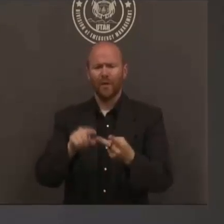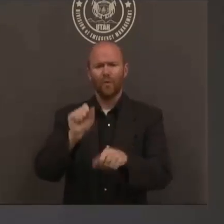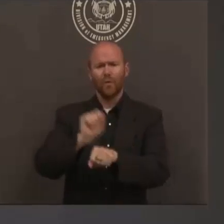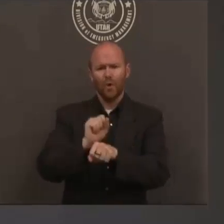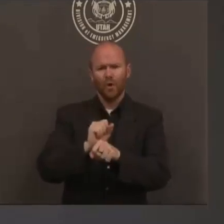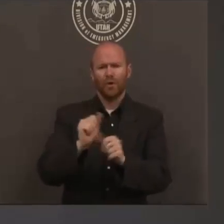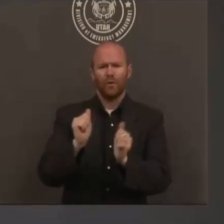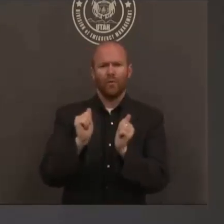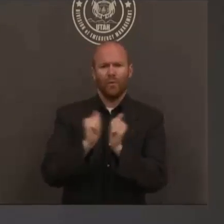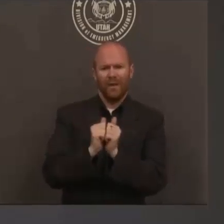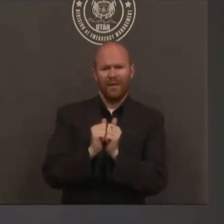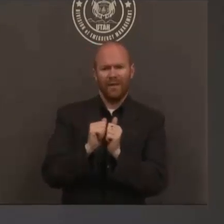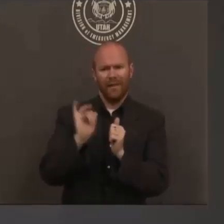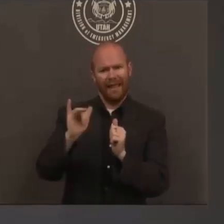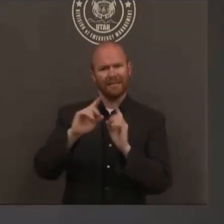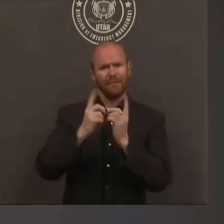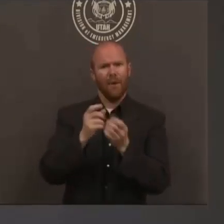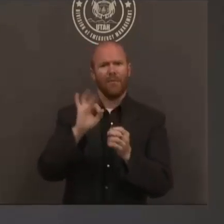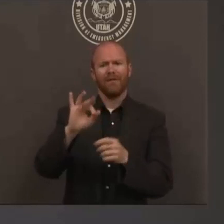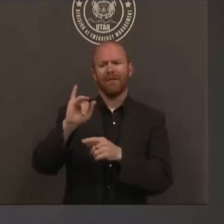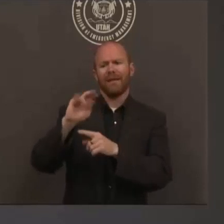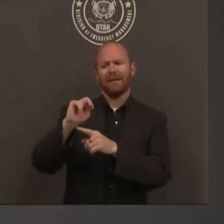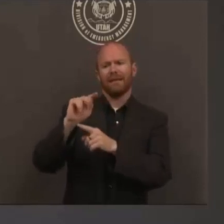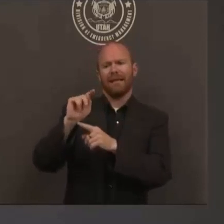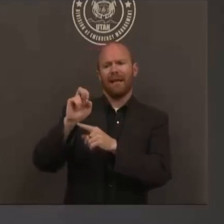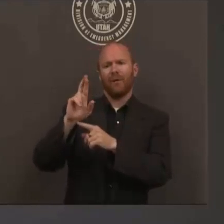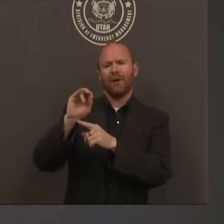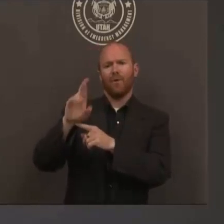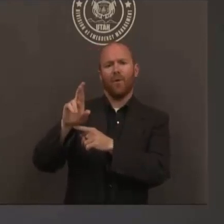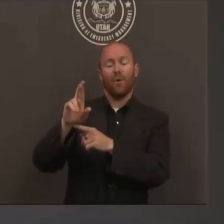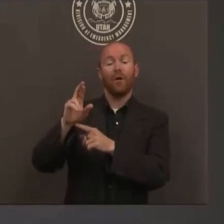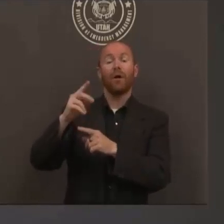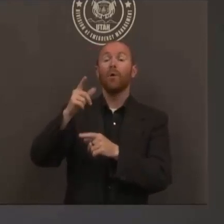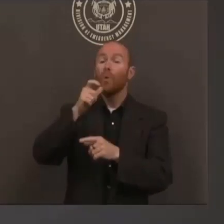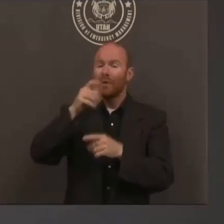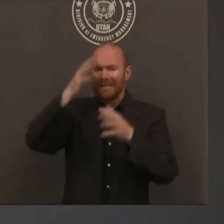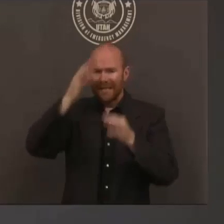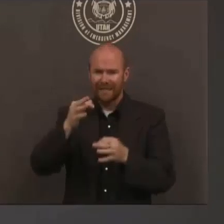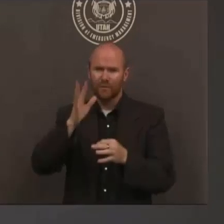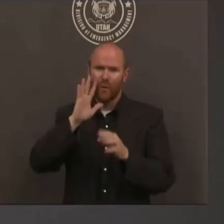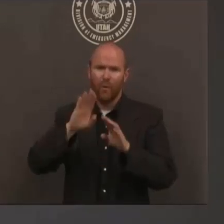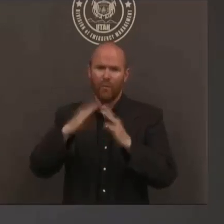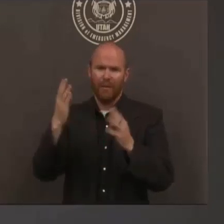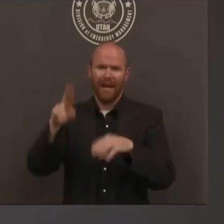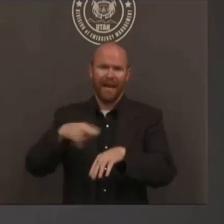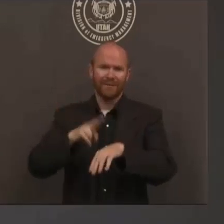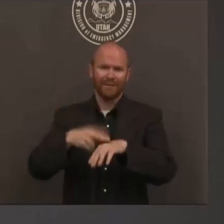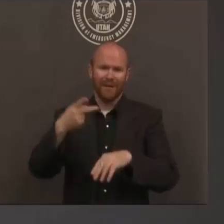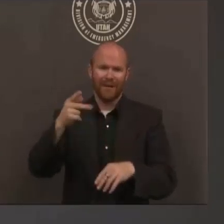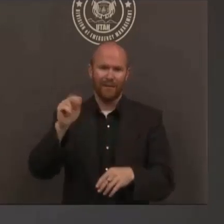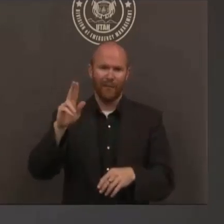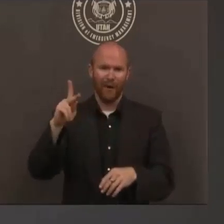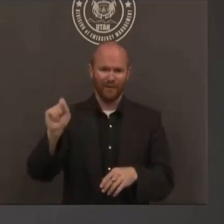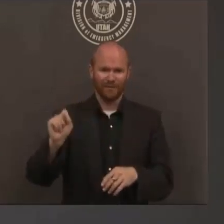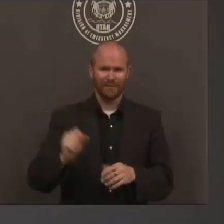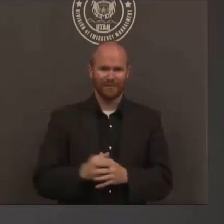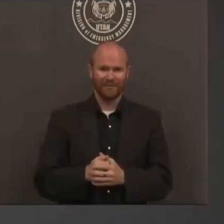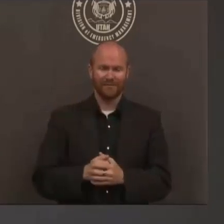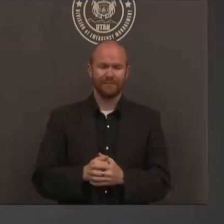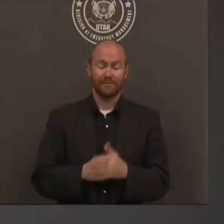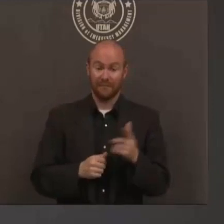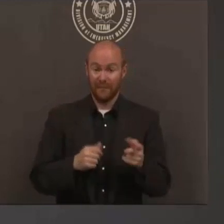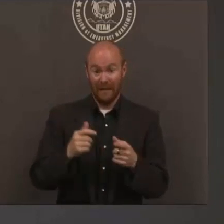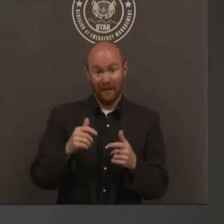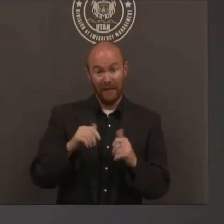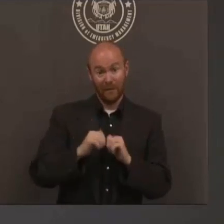of the Interior on the question of reopening national parks? Well, as you can see, how I've conducted this over the last